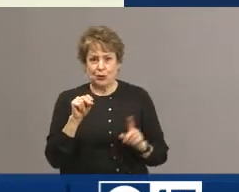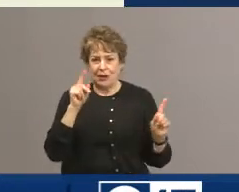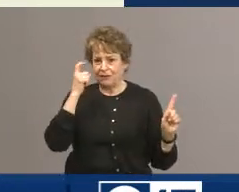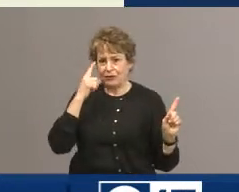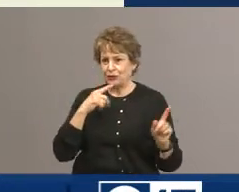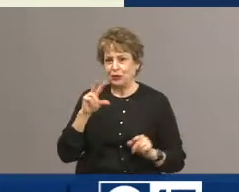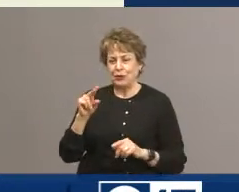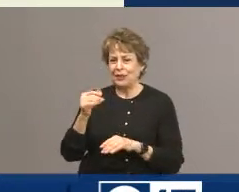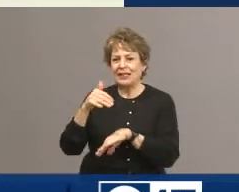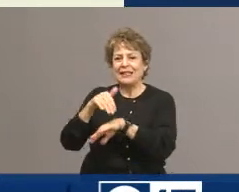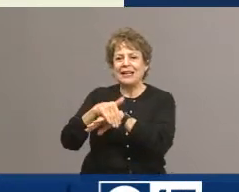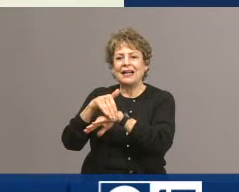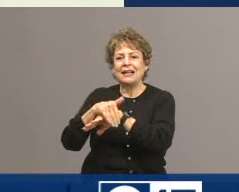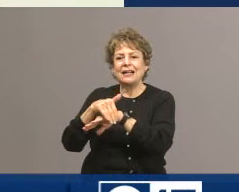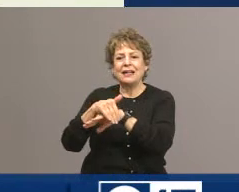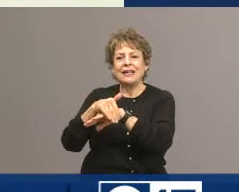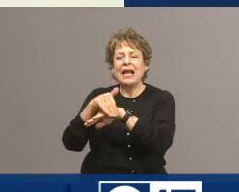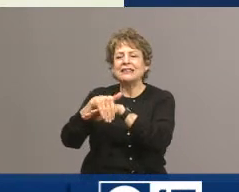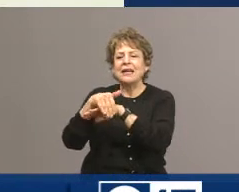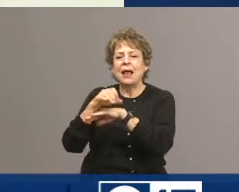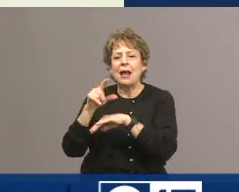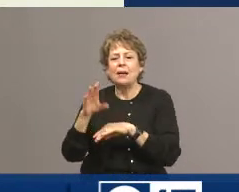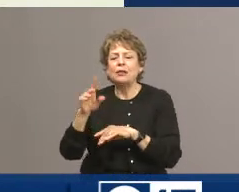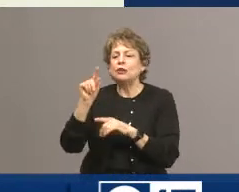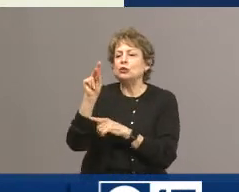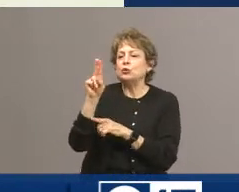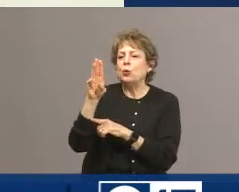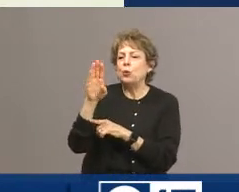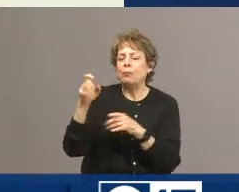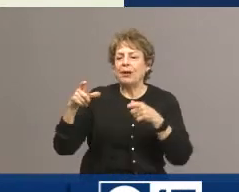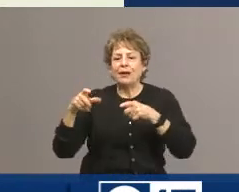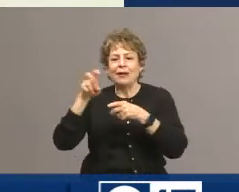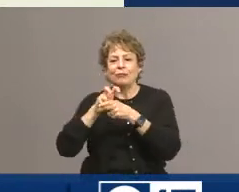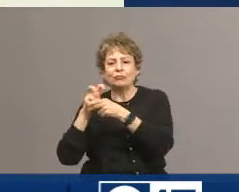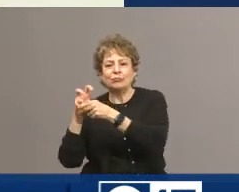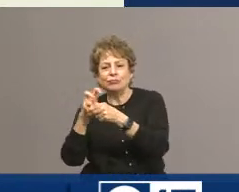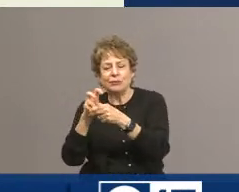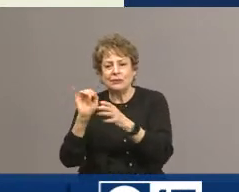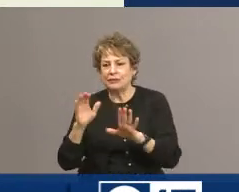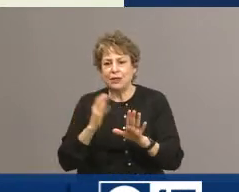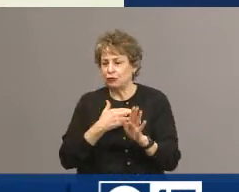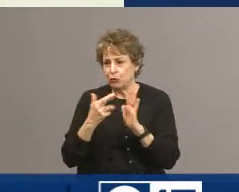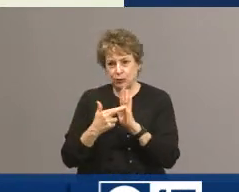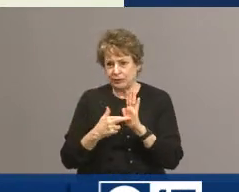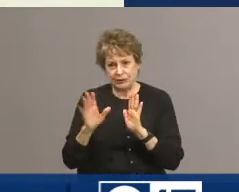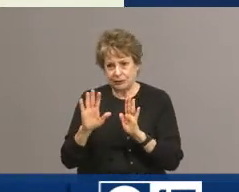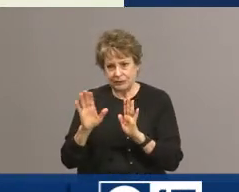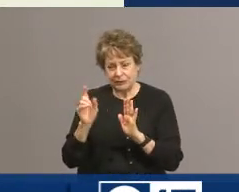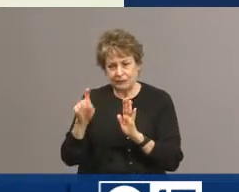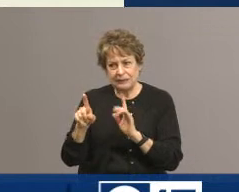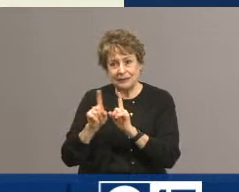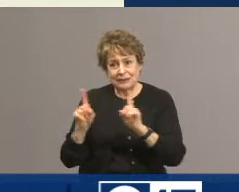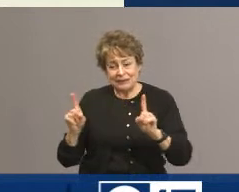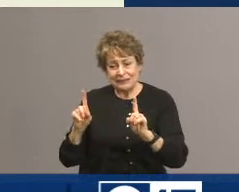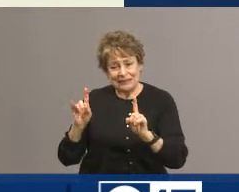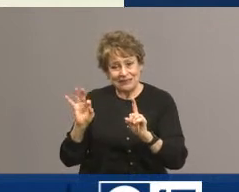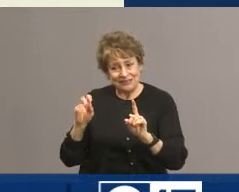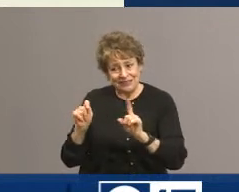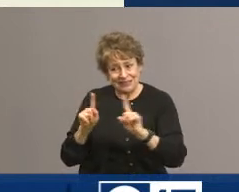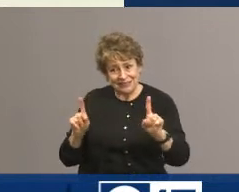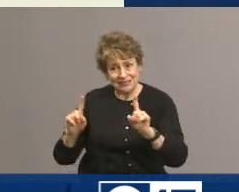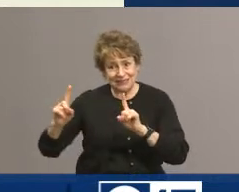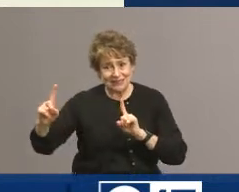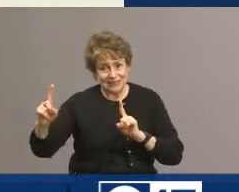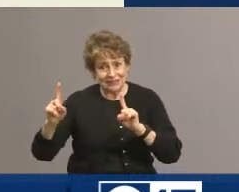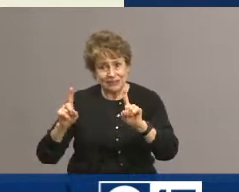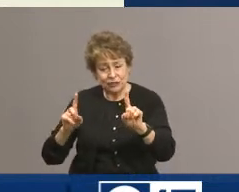The guidance, though, in terms of physical distancing, what we've put out for restaurants is the expectation. Okay, let's come back